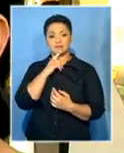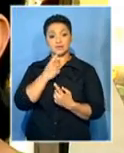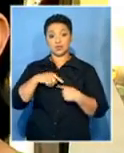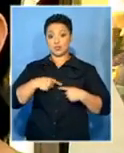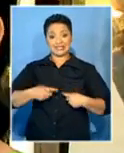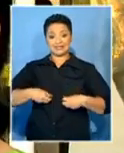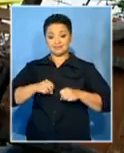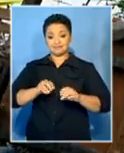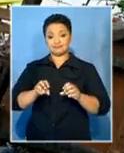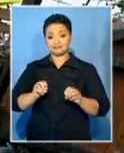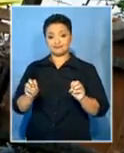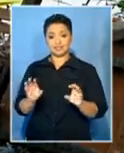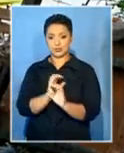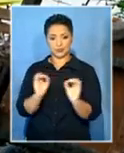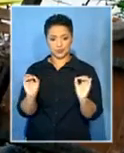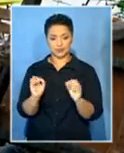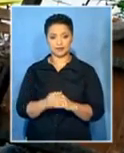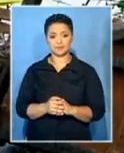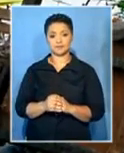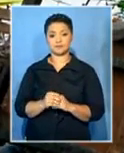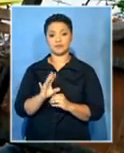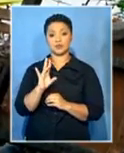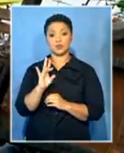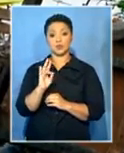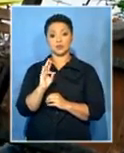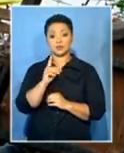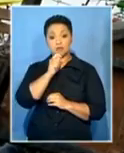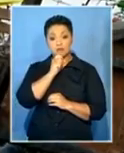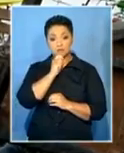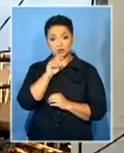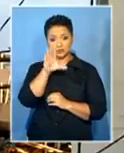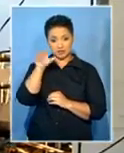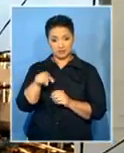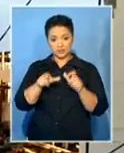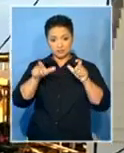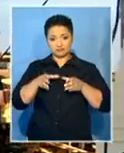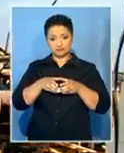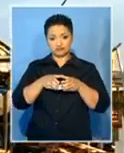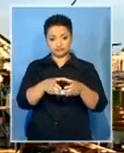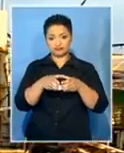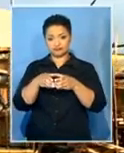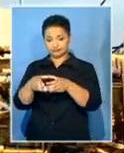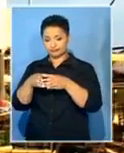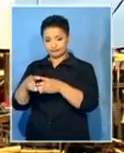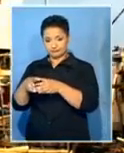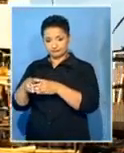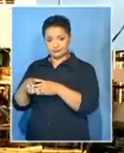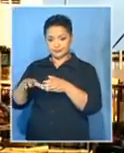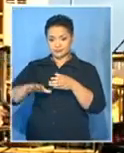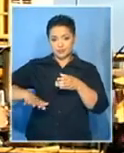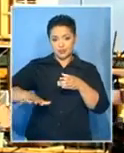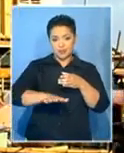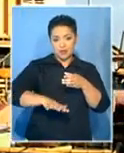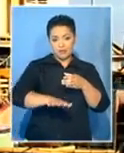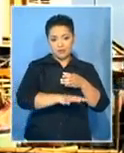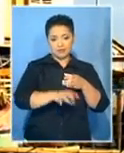are not dispensing it yet. From Wednesday morning, the South African delegation will go to surrounding villages to